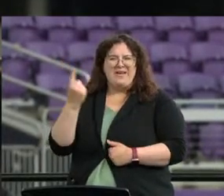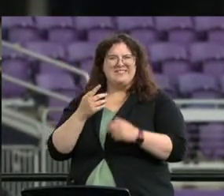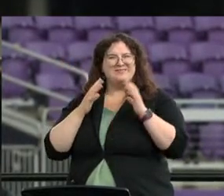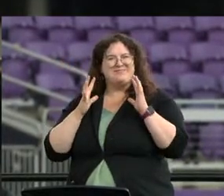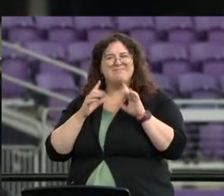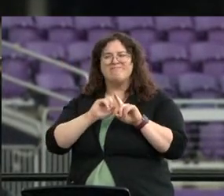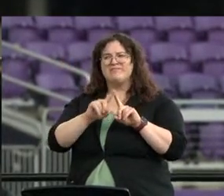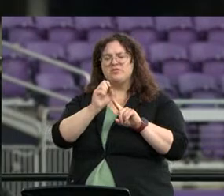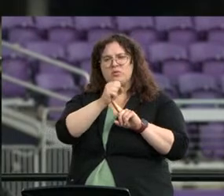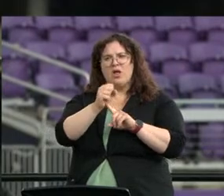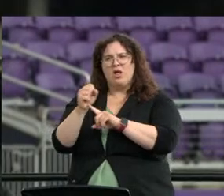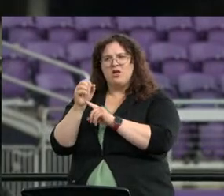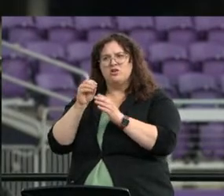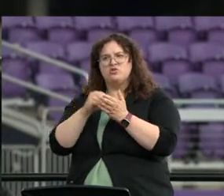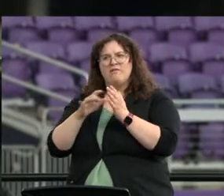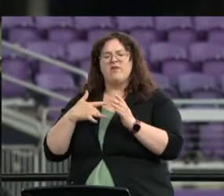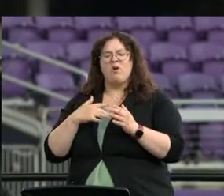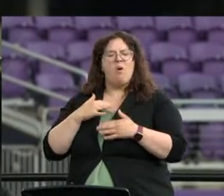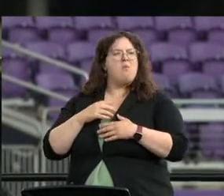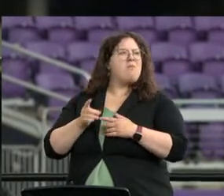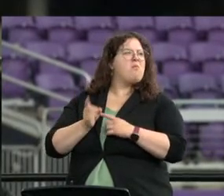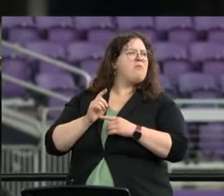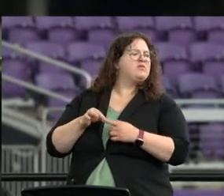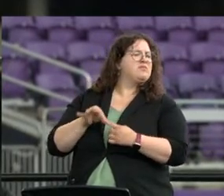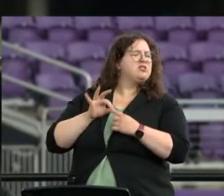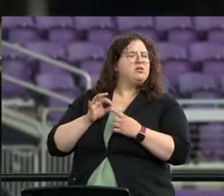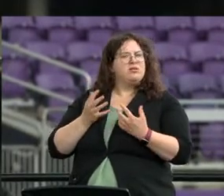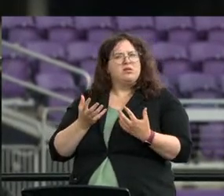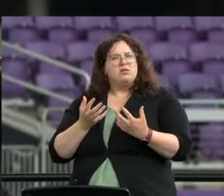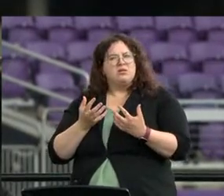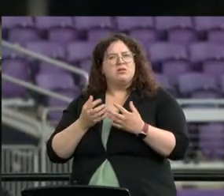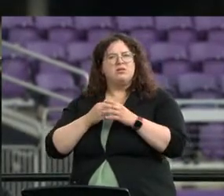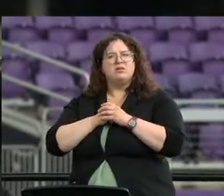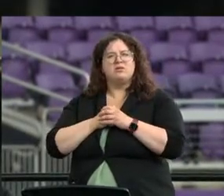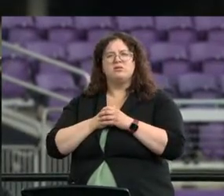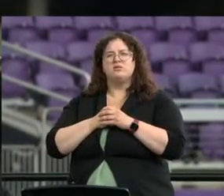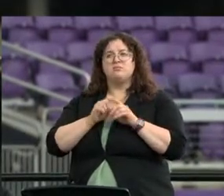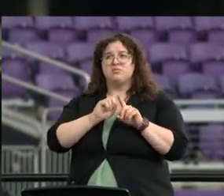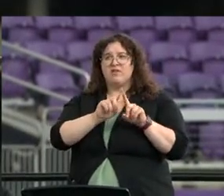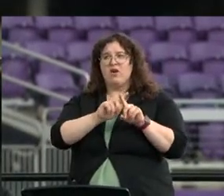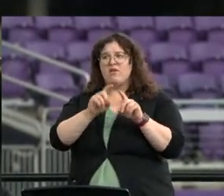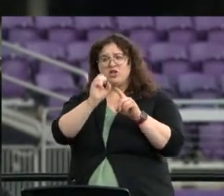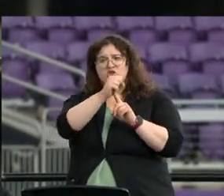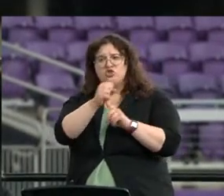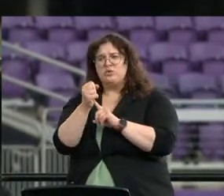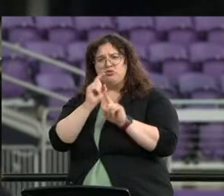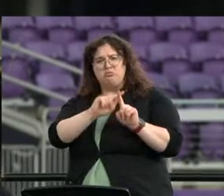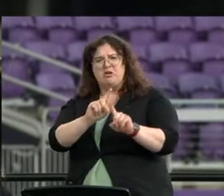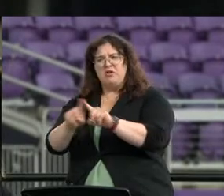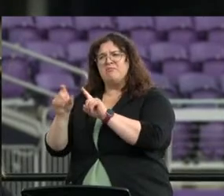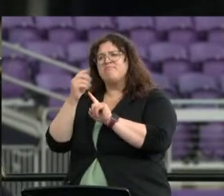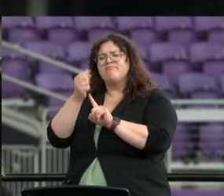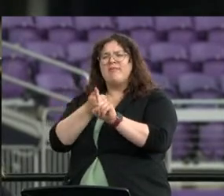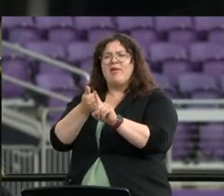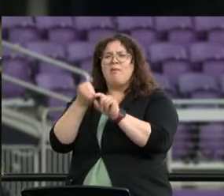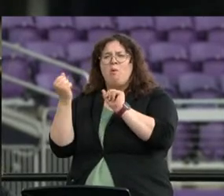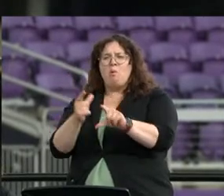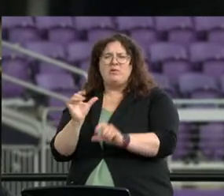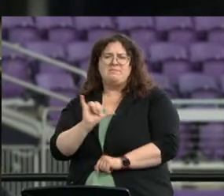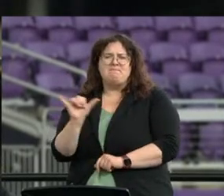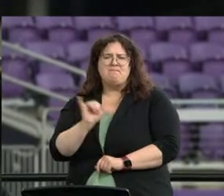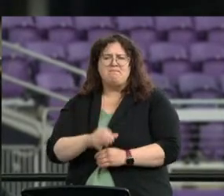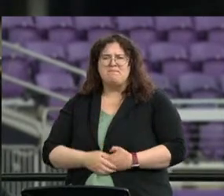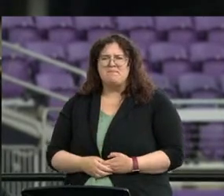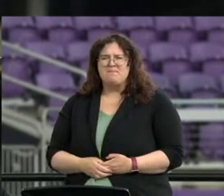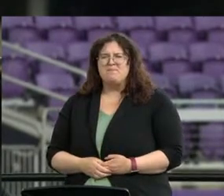of a student finding their moment. The amount of time and effort in all these acts varies, but each has their own unique impact. And I've been lucky